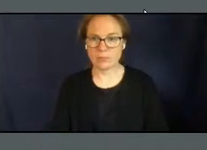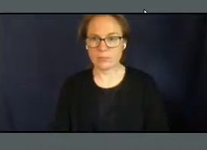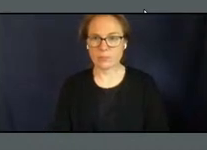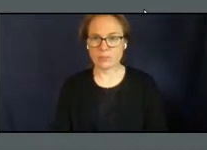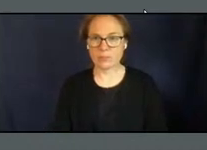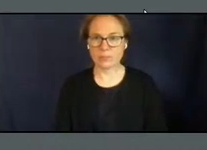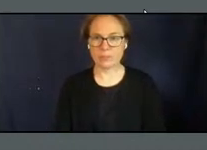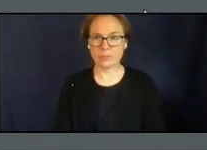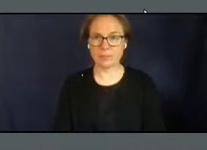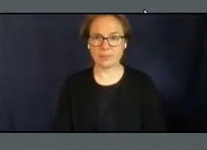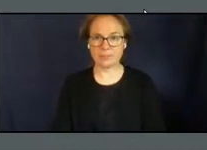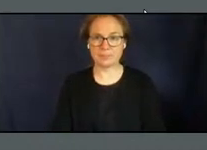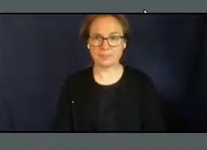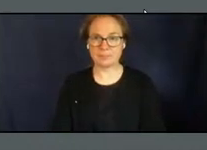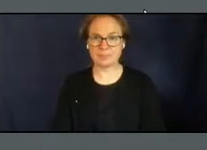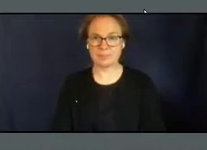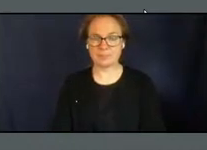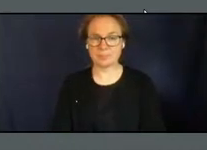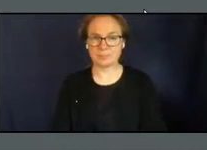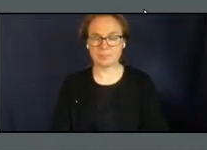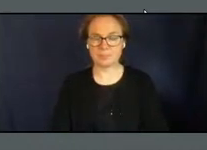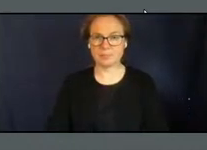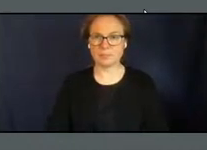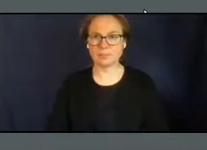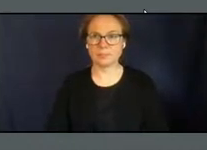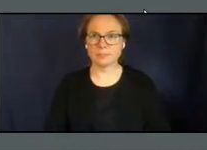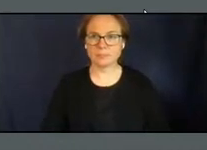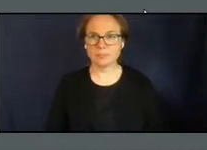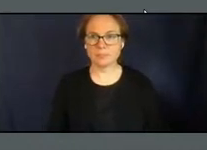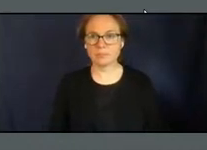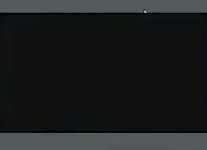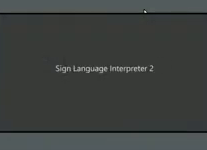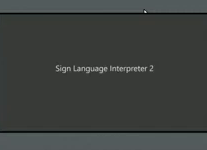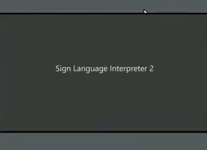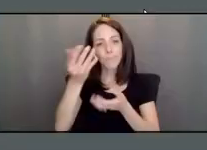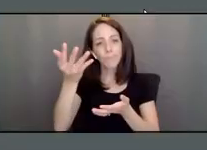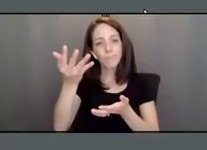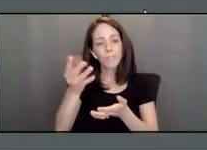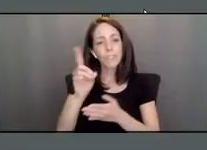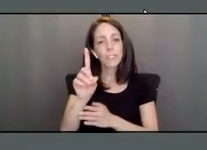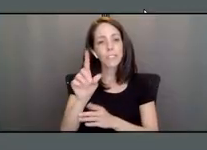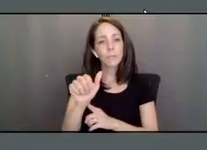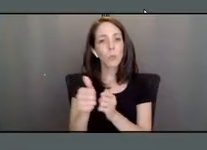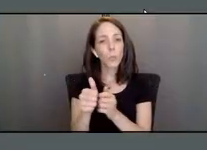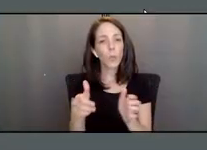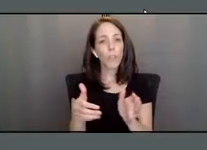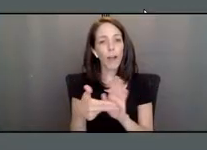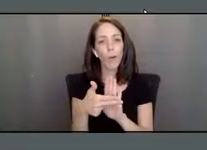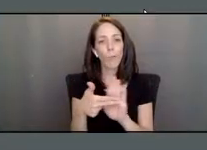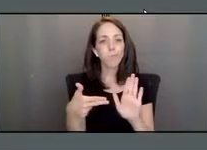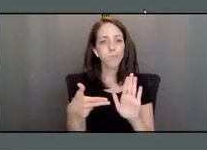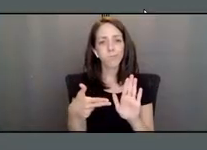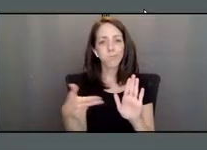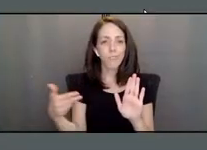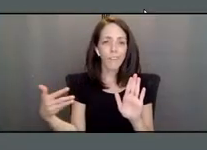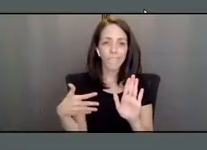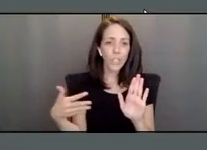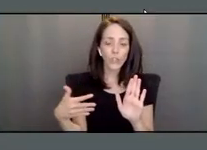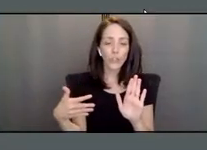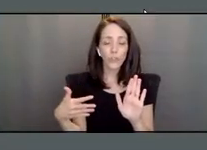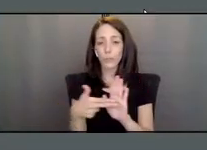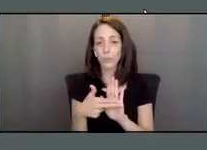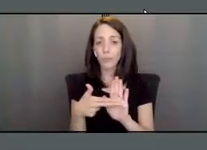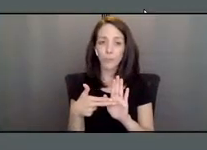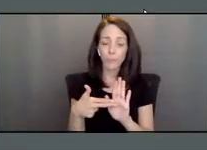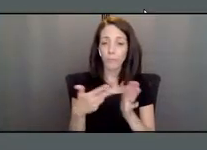so that students can disclose disabilities without fear of stigma? In other words, is there